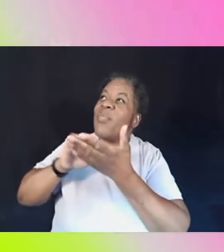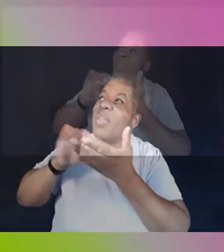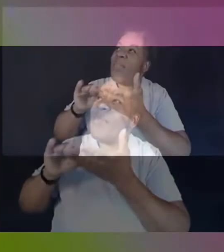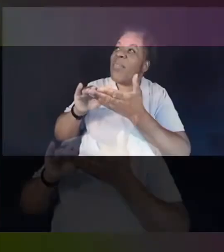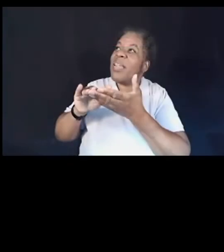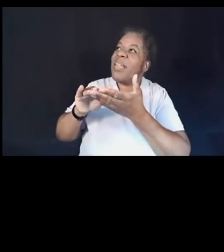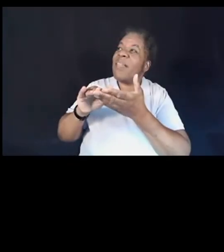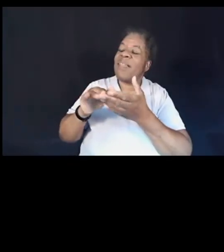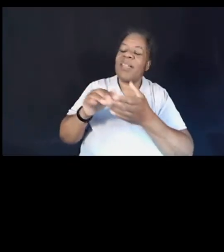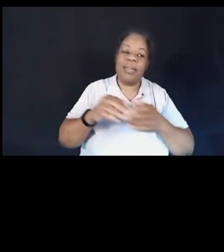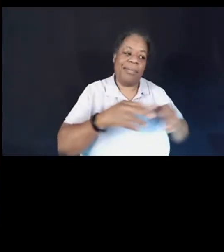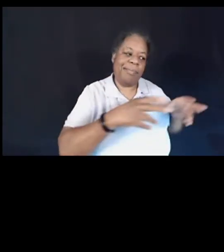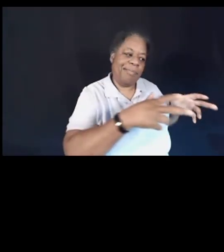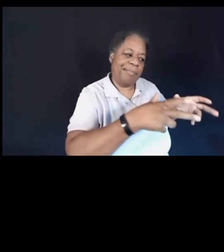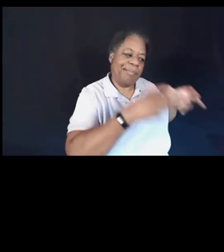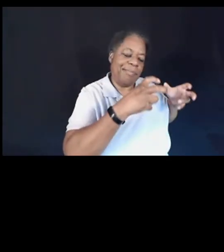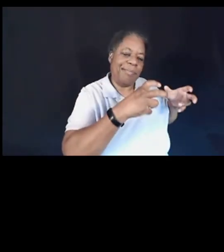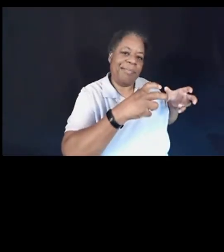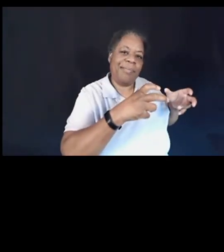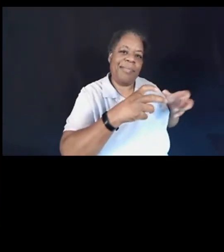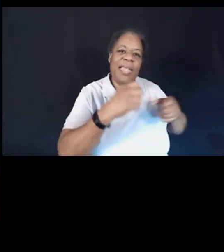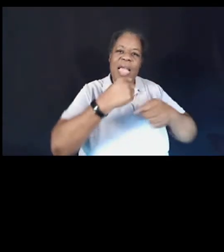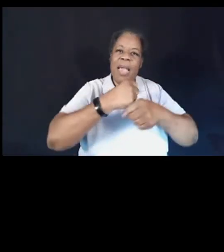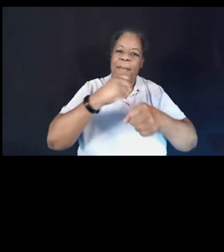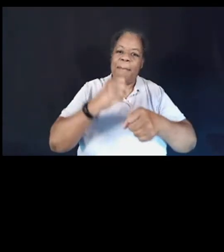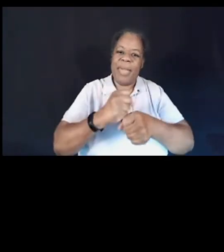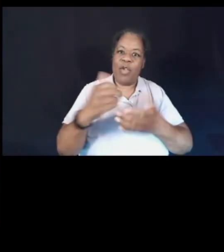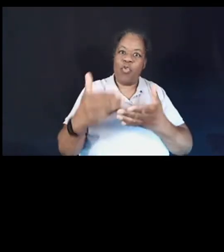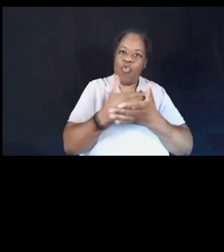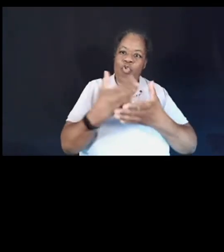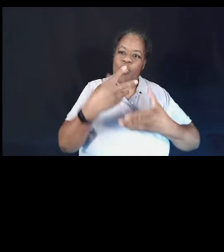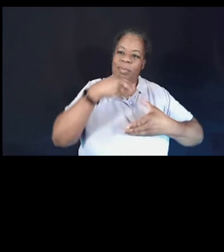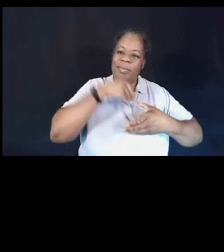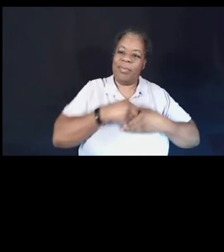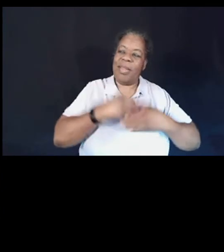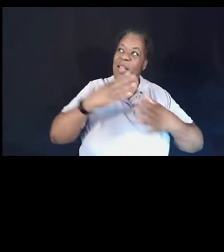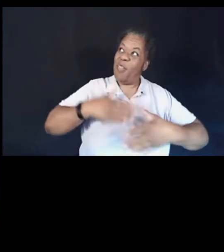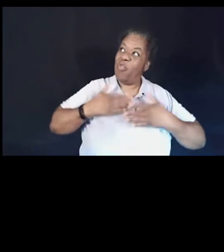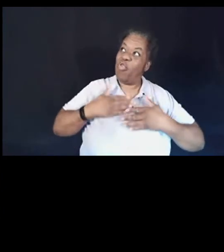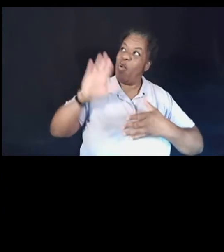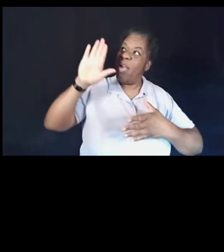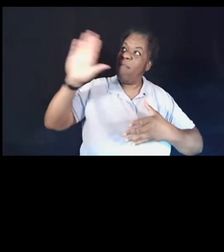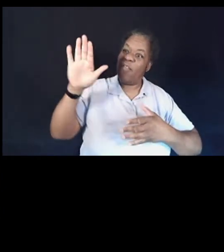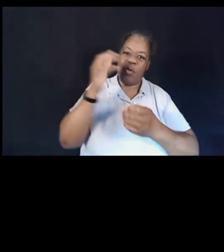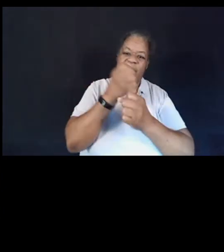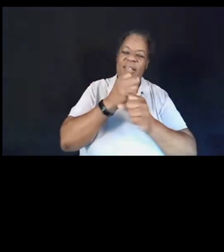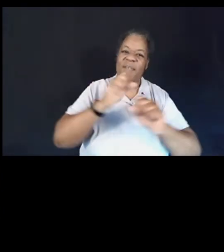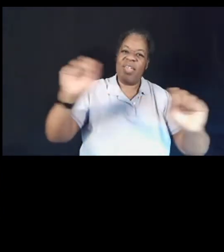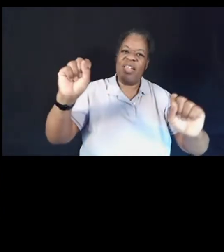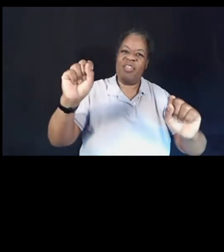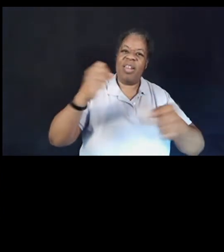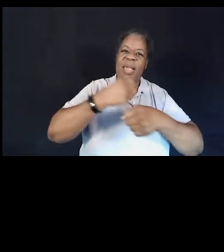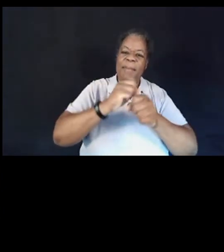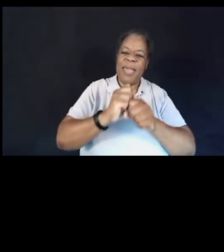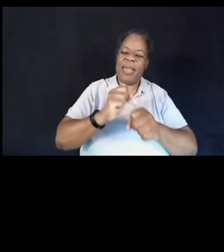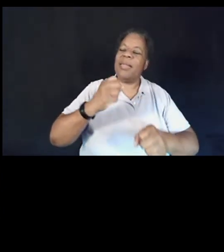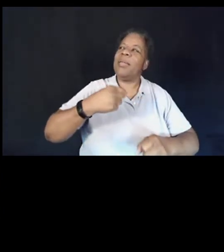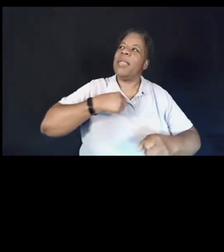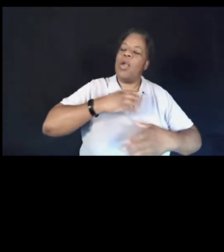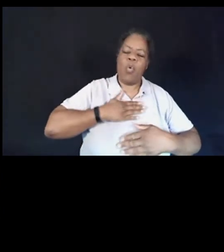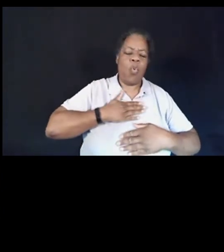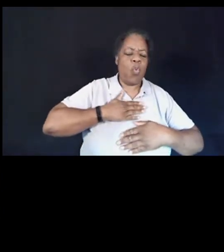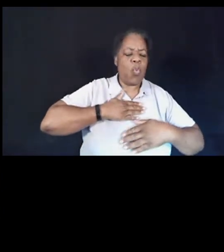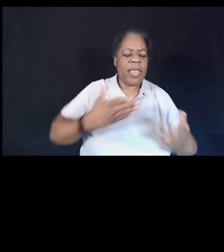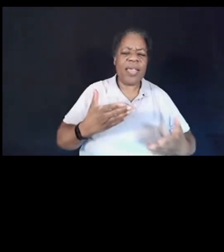He says, "Restore to me the joy of your salvation and make me willing to obey you." He's asking God